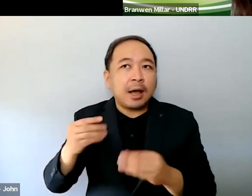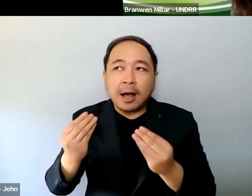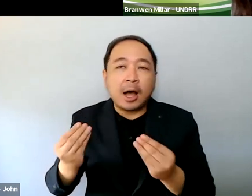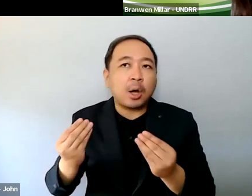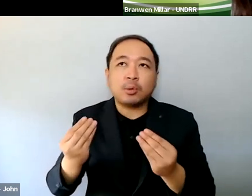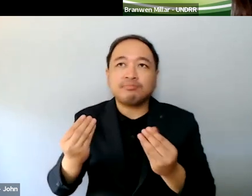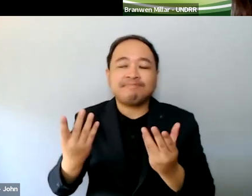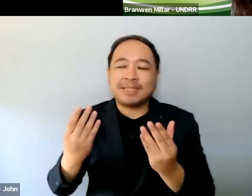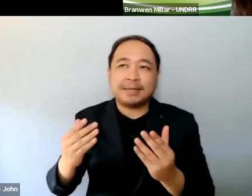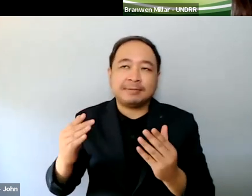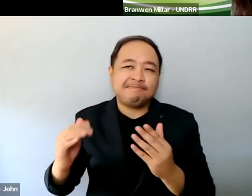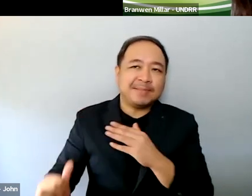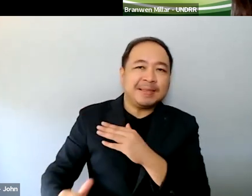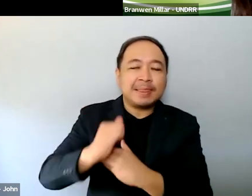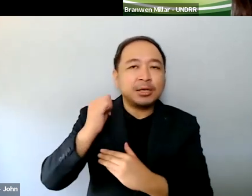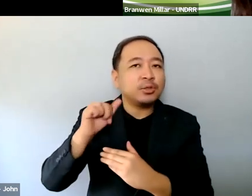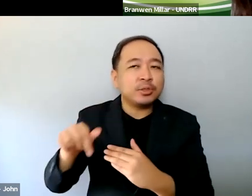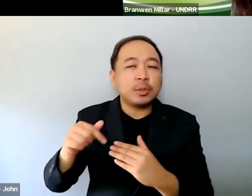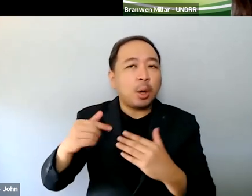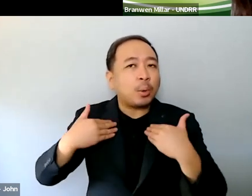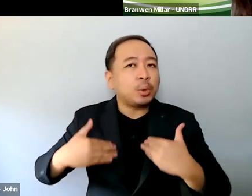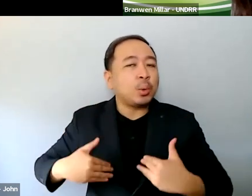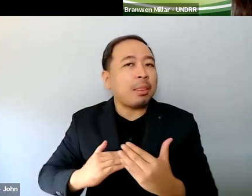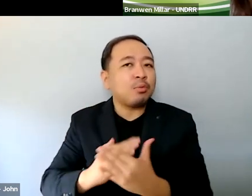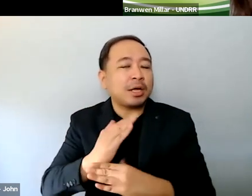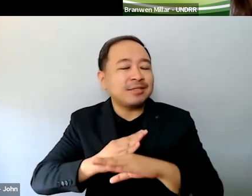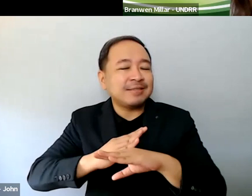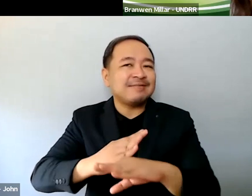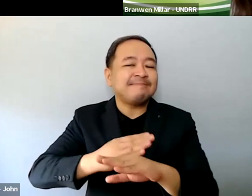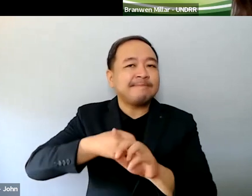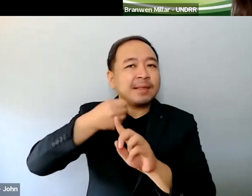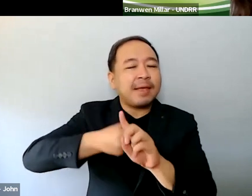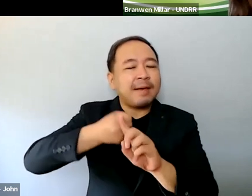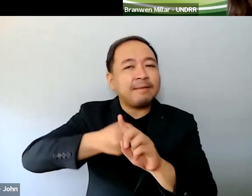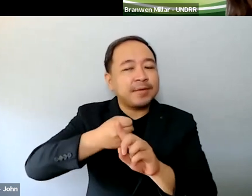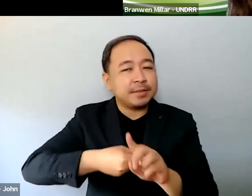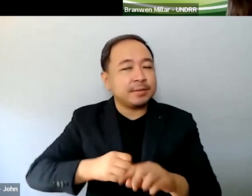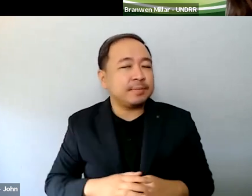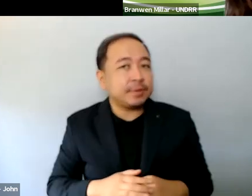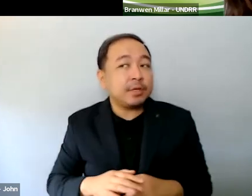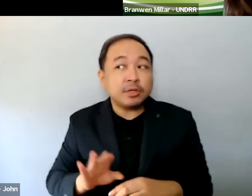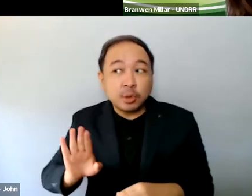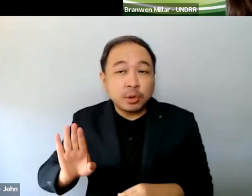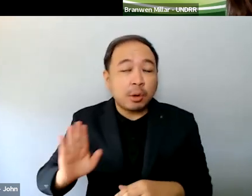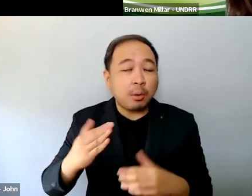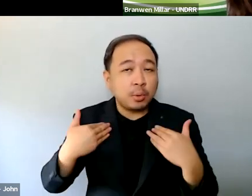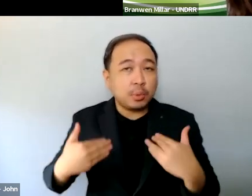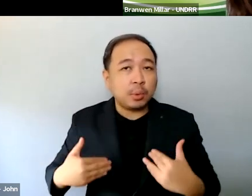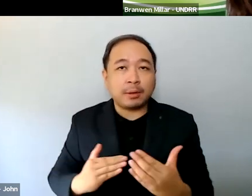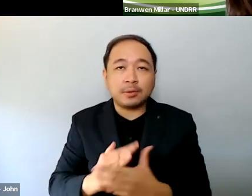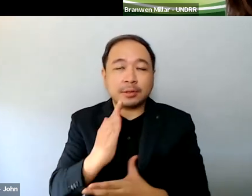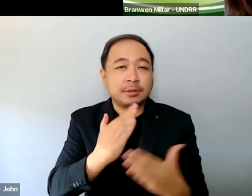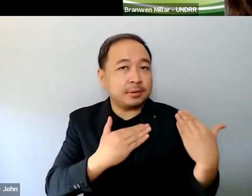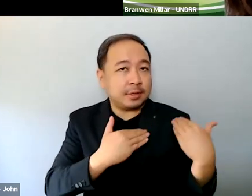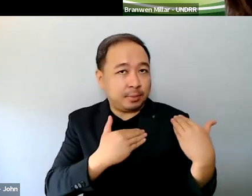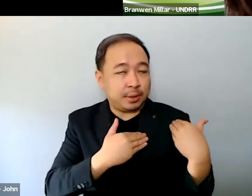defenders. OSCHR calls states to respect, protect, and fulfill their human rights obligations to women